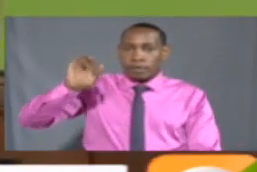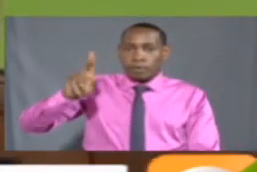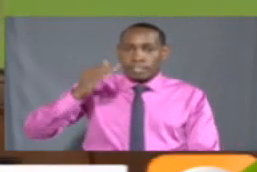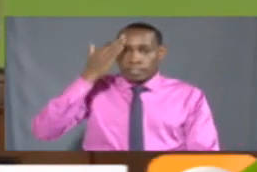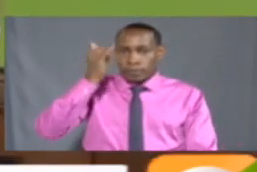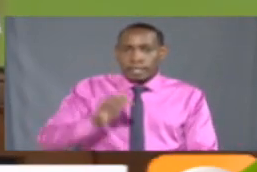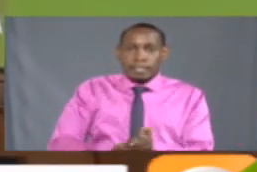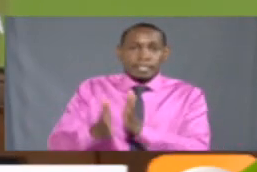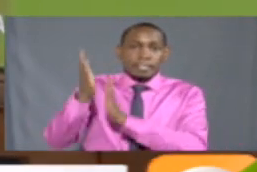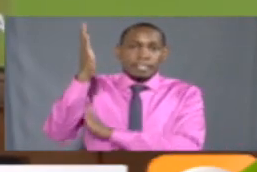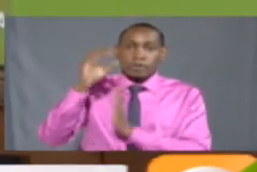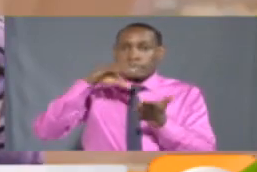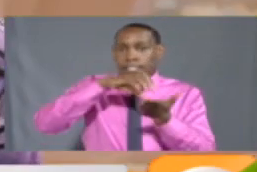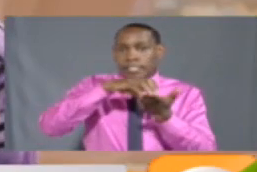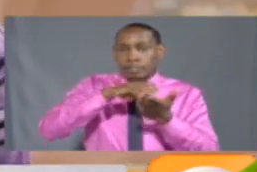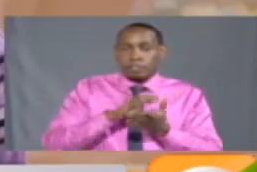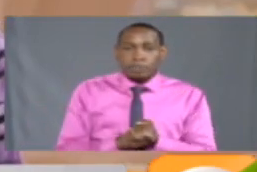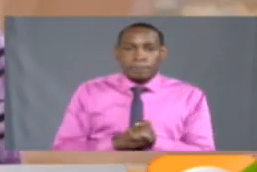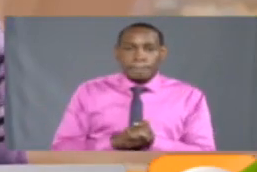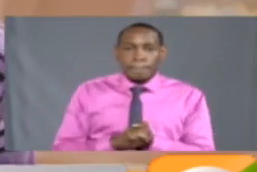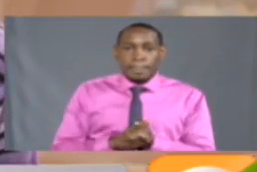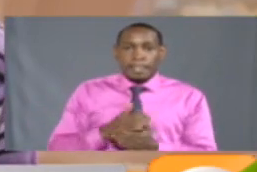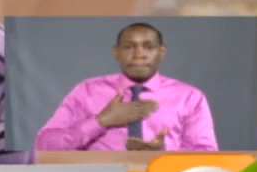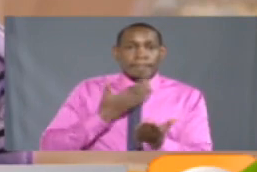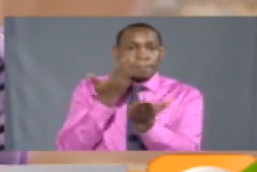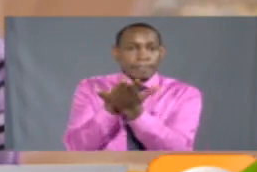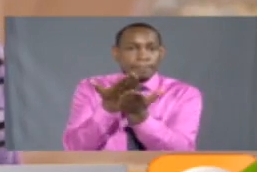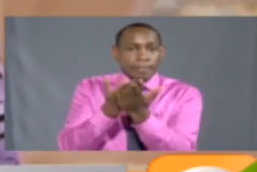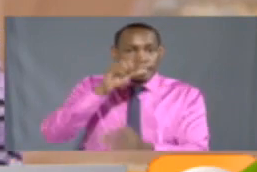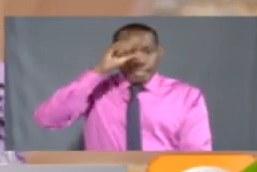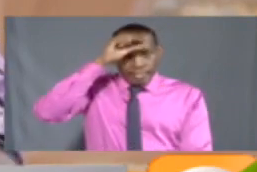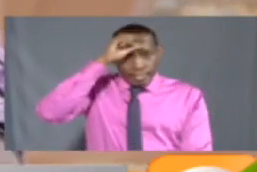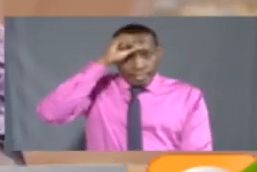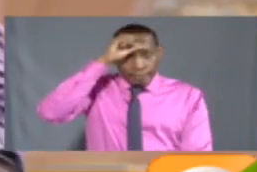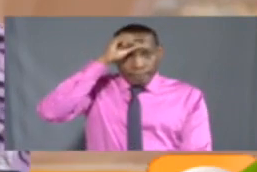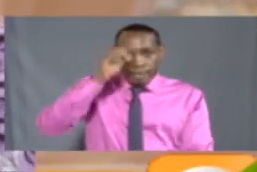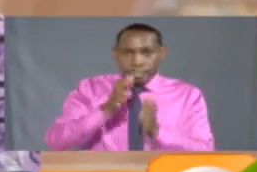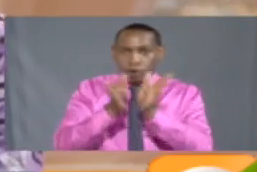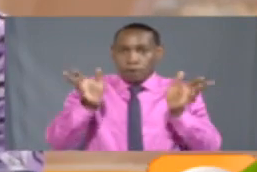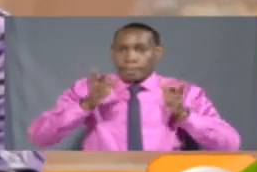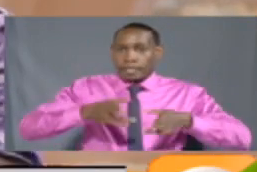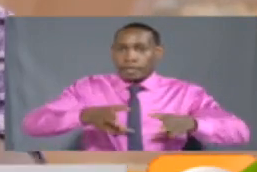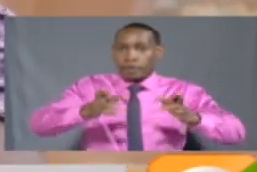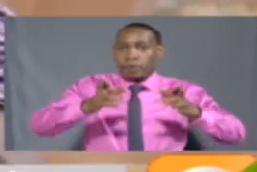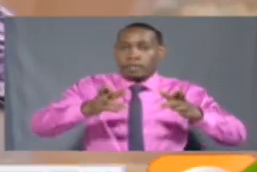fluid security situation. Mimi naomba serikali tufungulie hii barabara